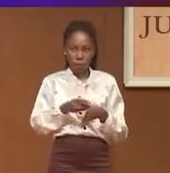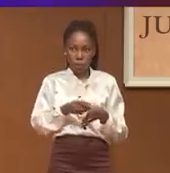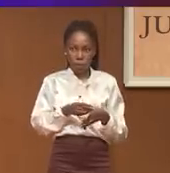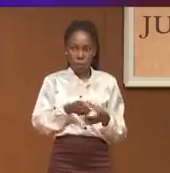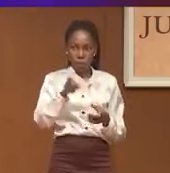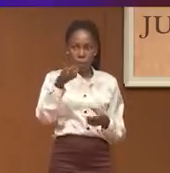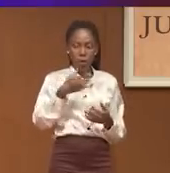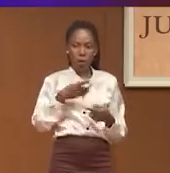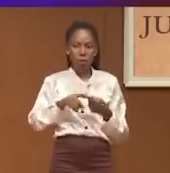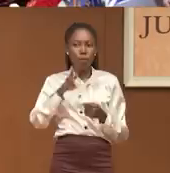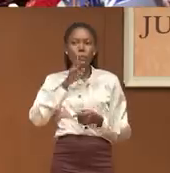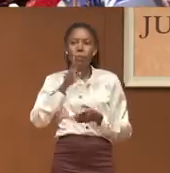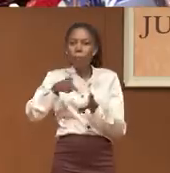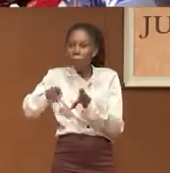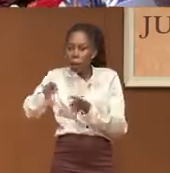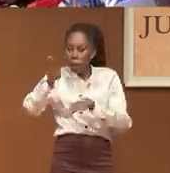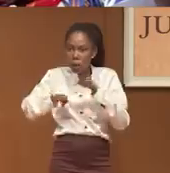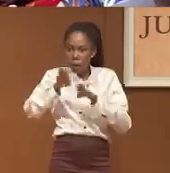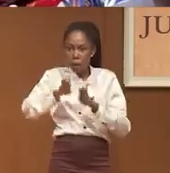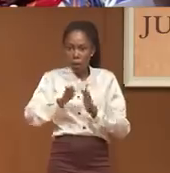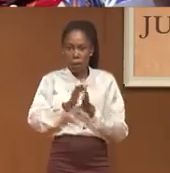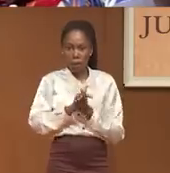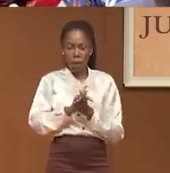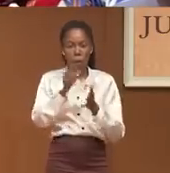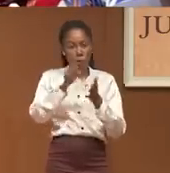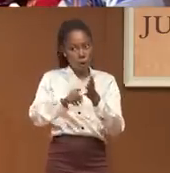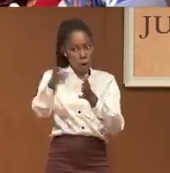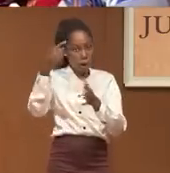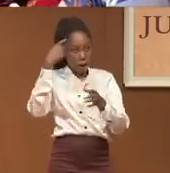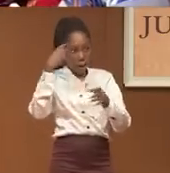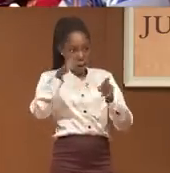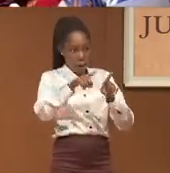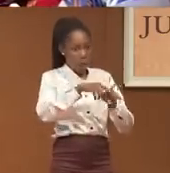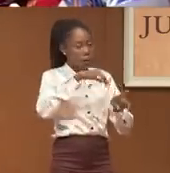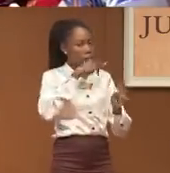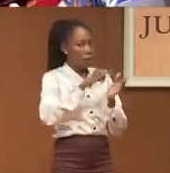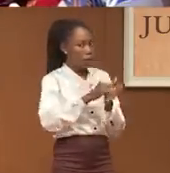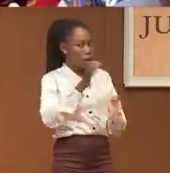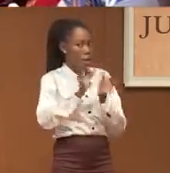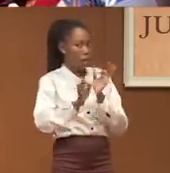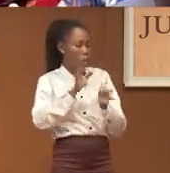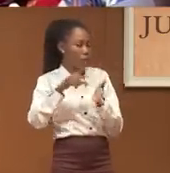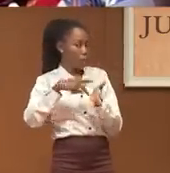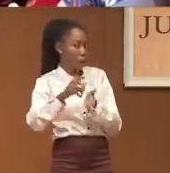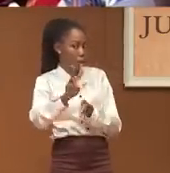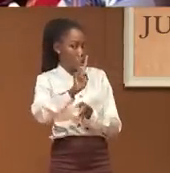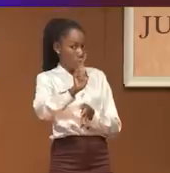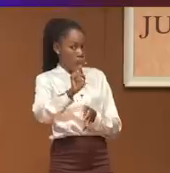balance ordinarily? No. What we agreed is after making the 2 million naira payment to